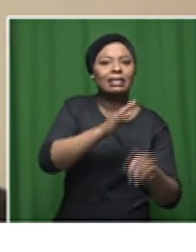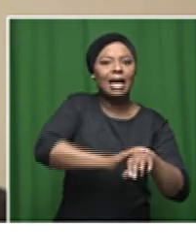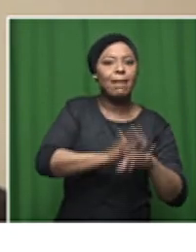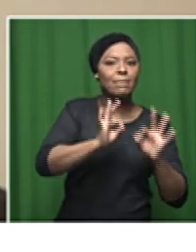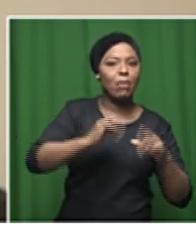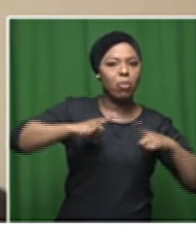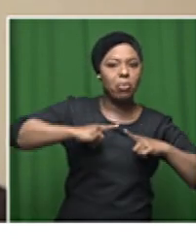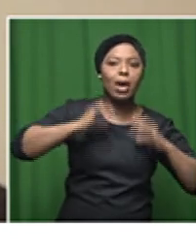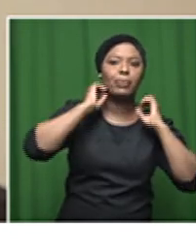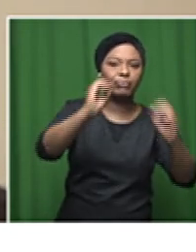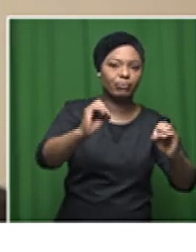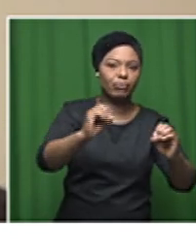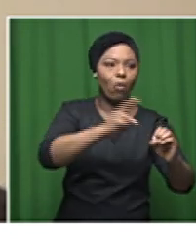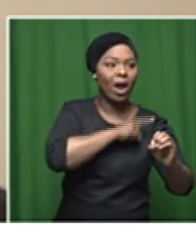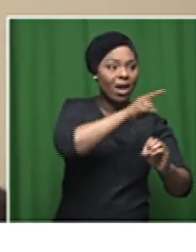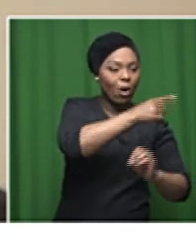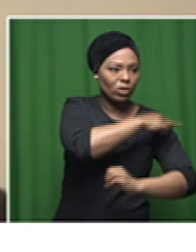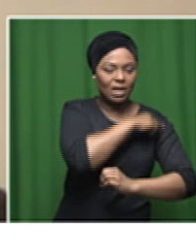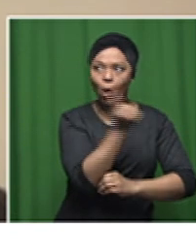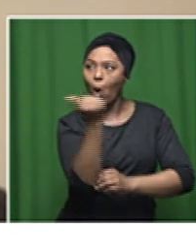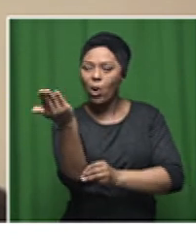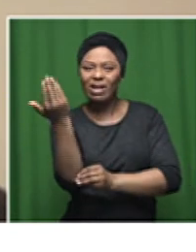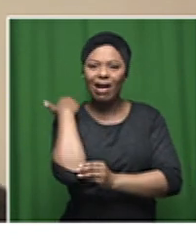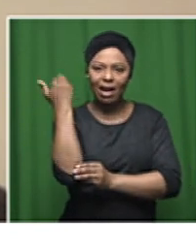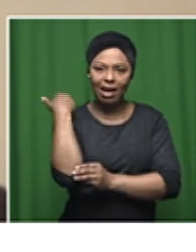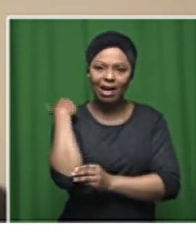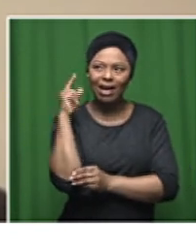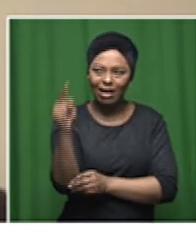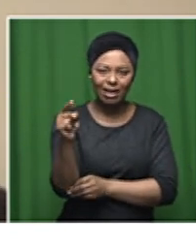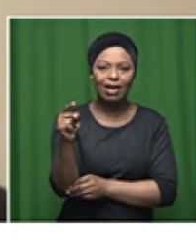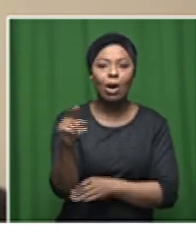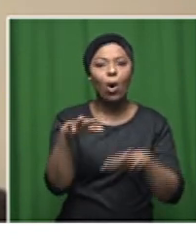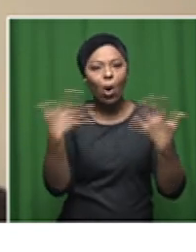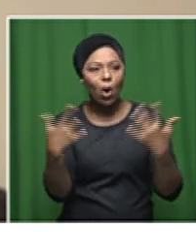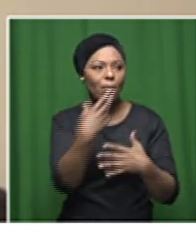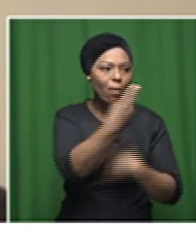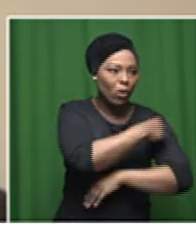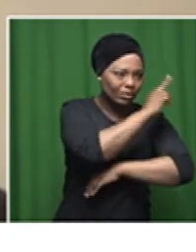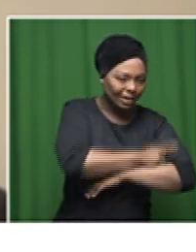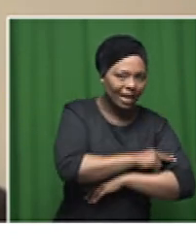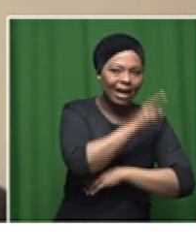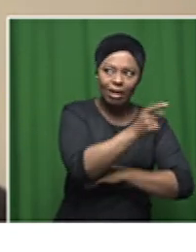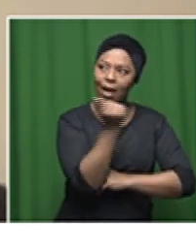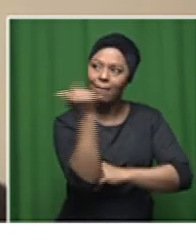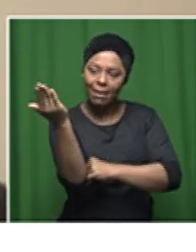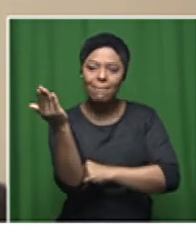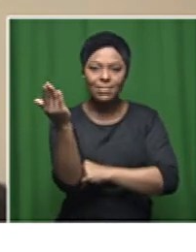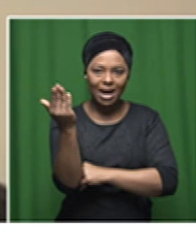some instances, you find that the facility placed the order late while the medication is